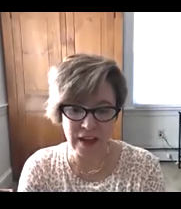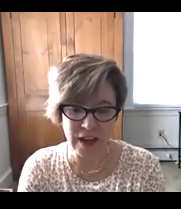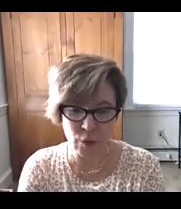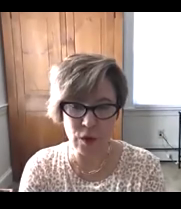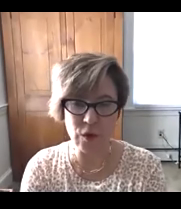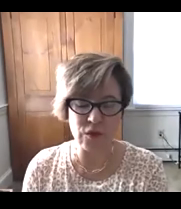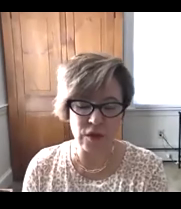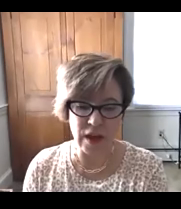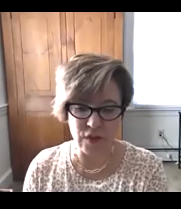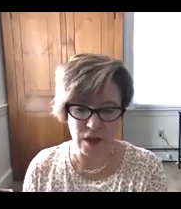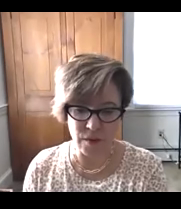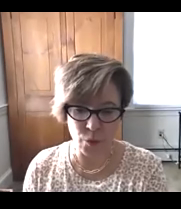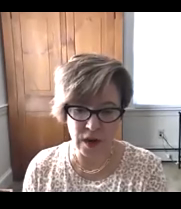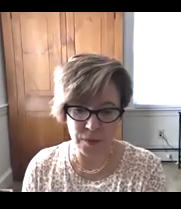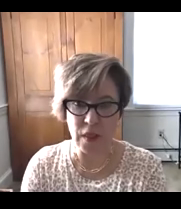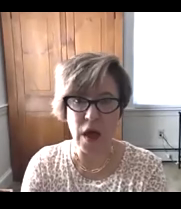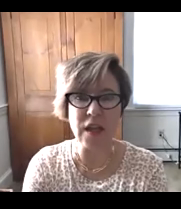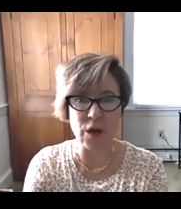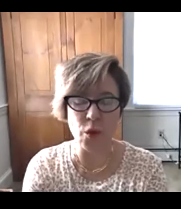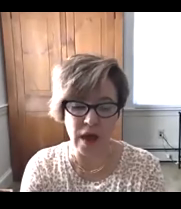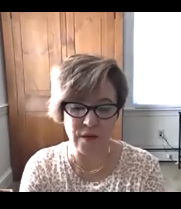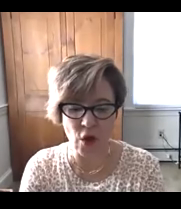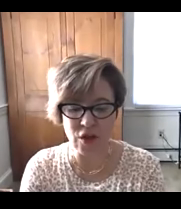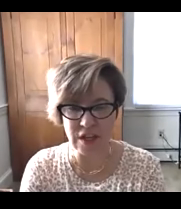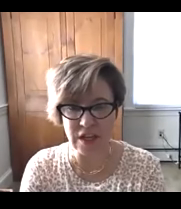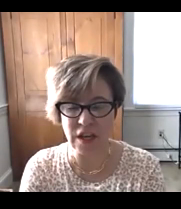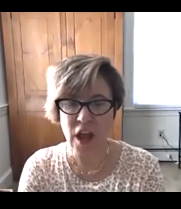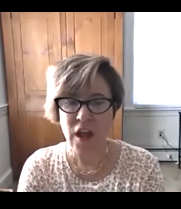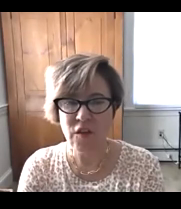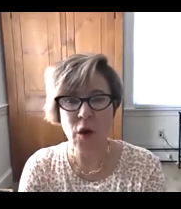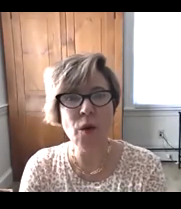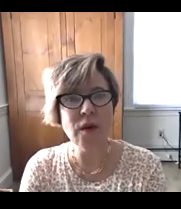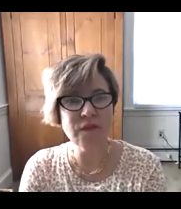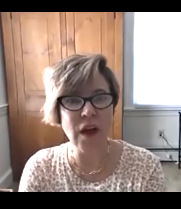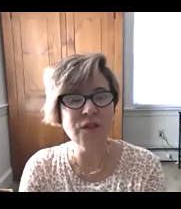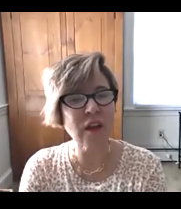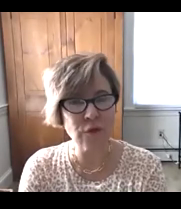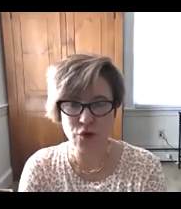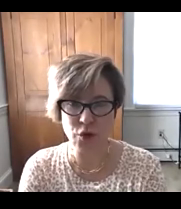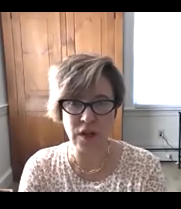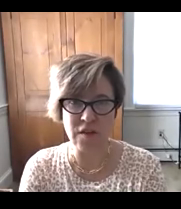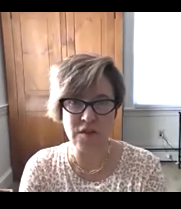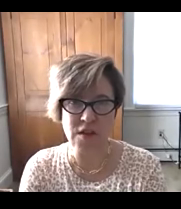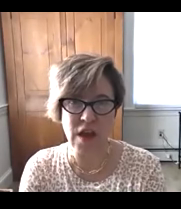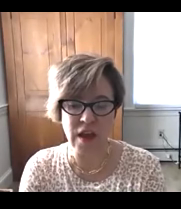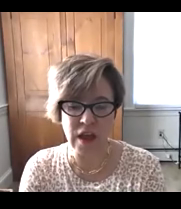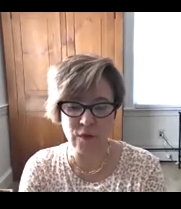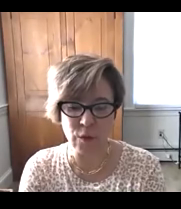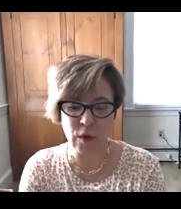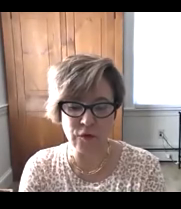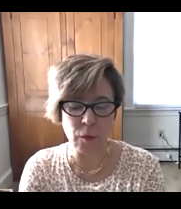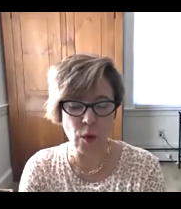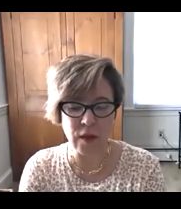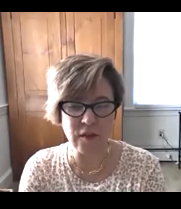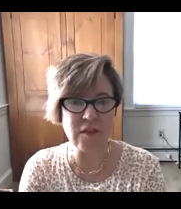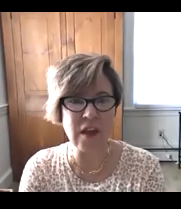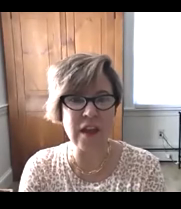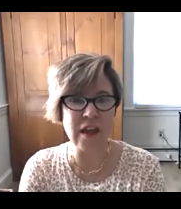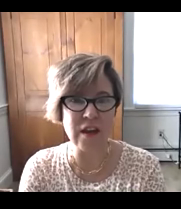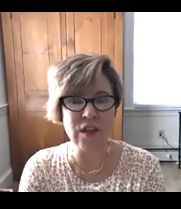that everyone who's going to want to log in will have logged in. So thanks for joining us today, everyone from